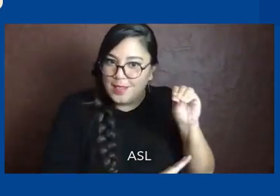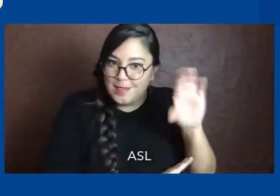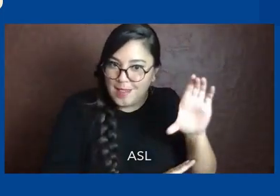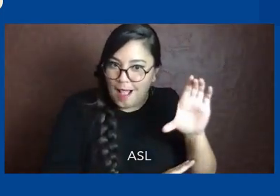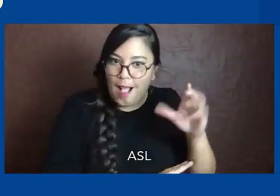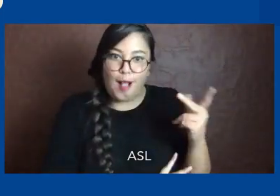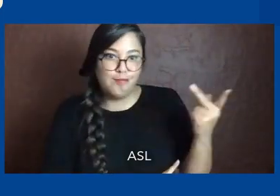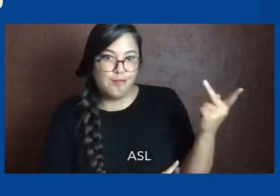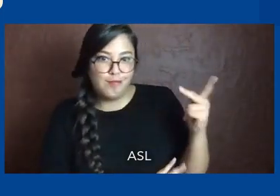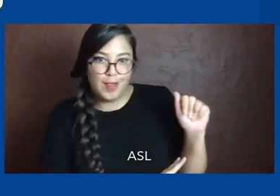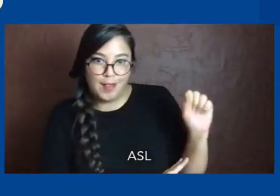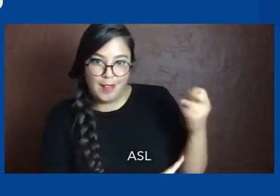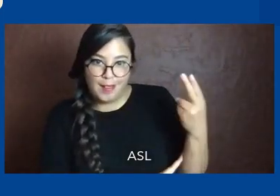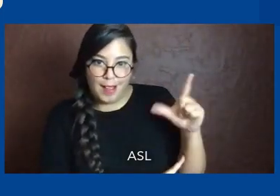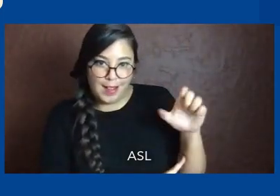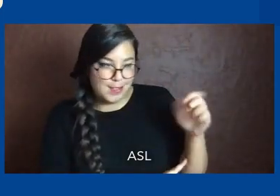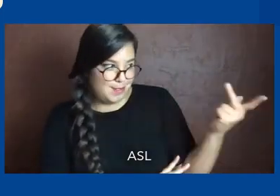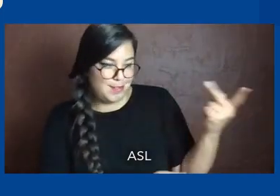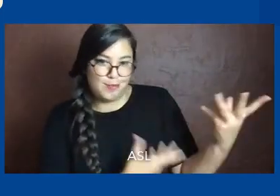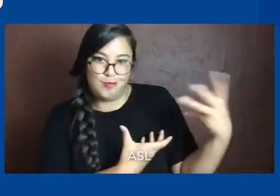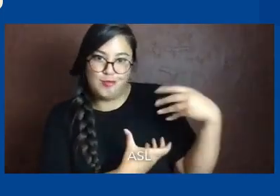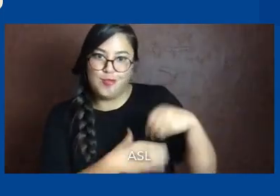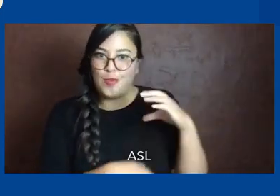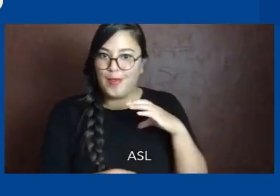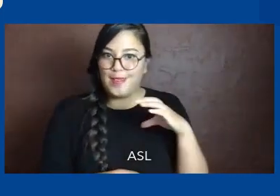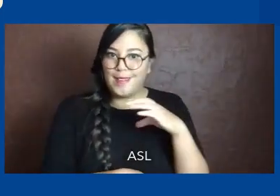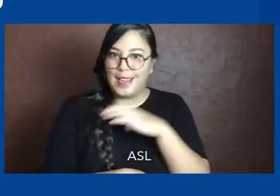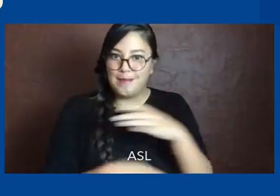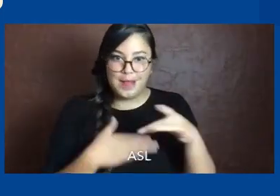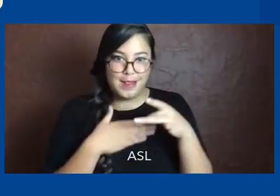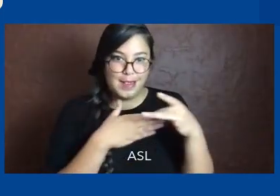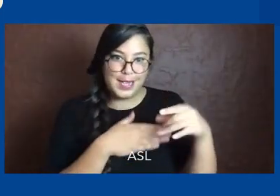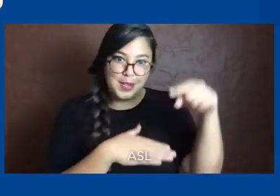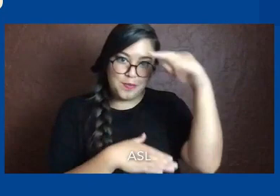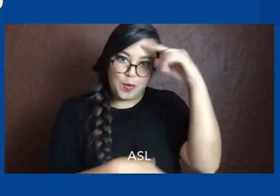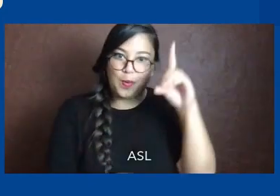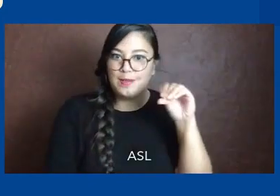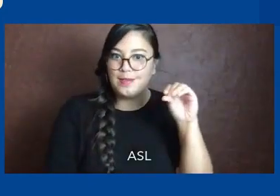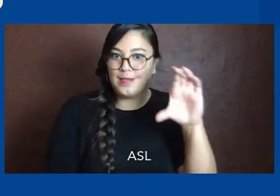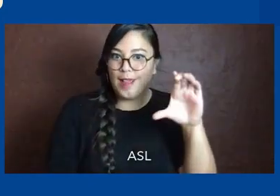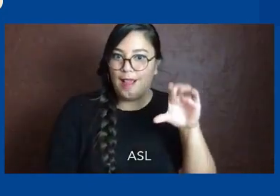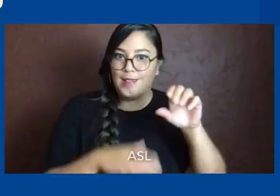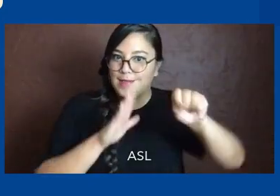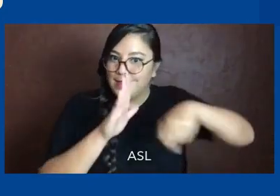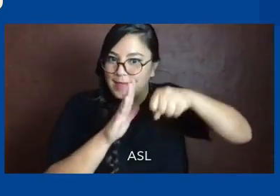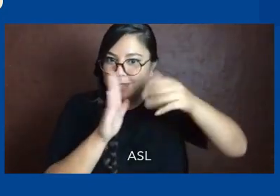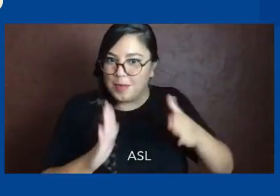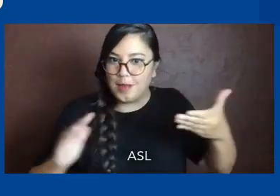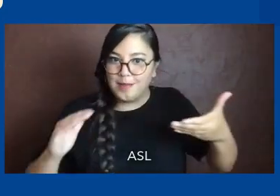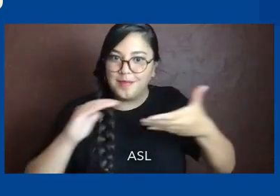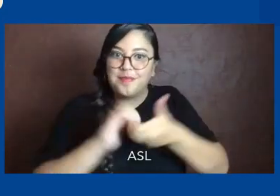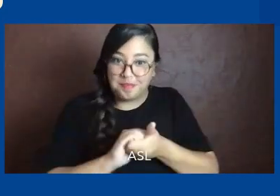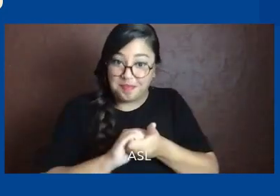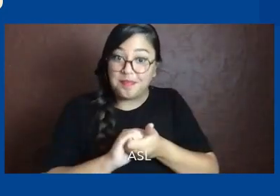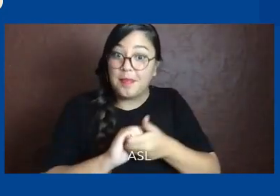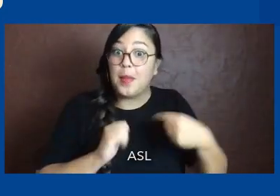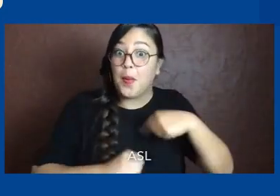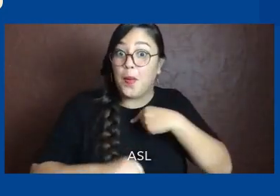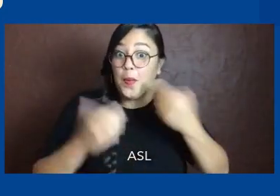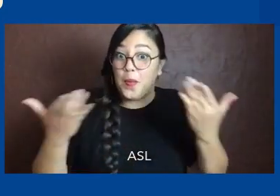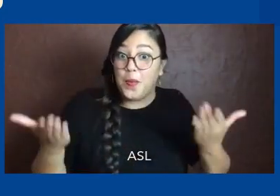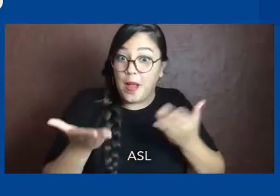of the steering committee for the Documentary Cinematographers Alliance, and we're here to talk about